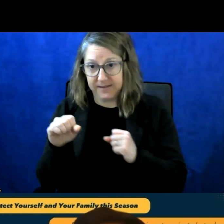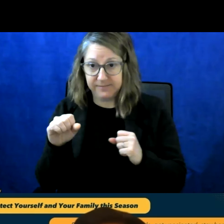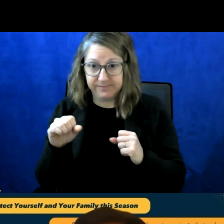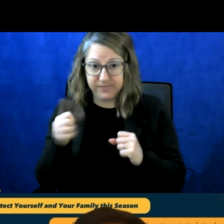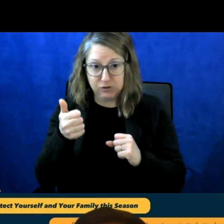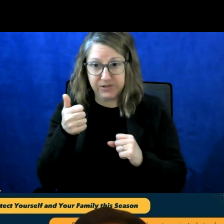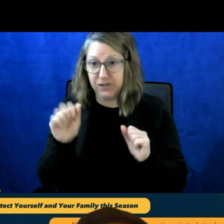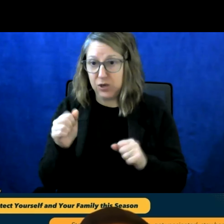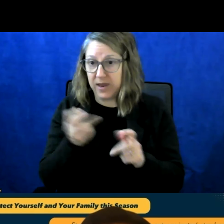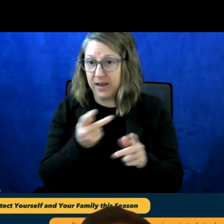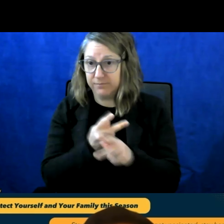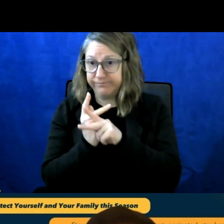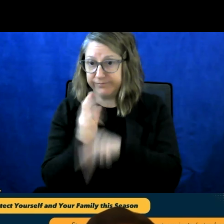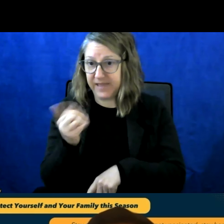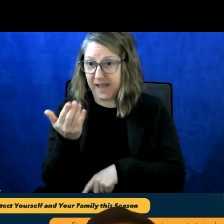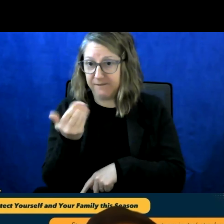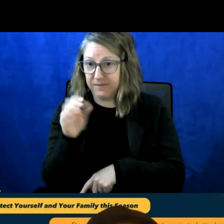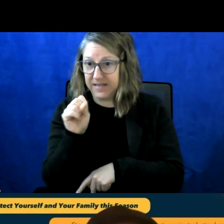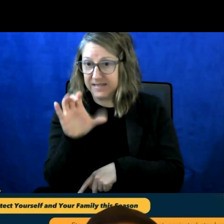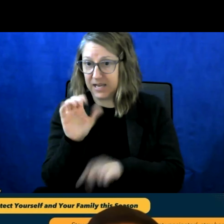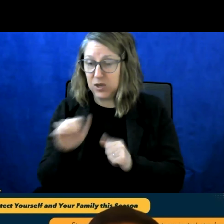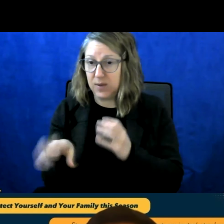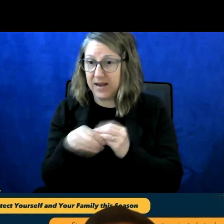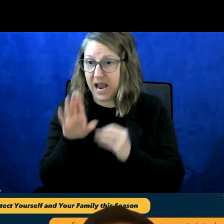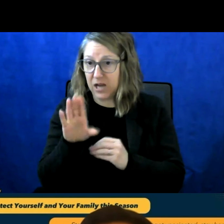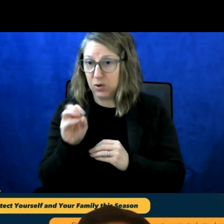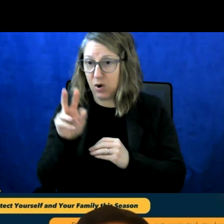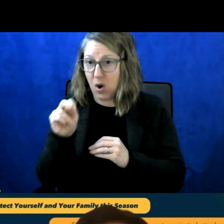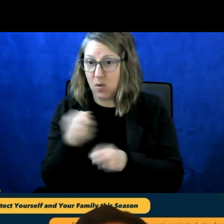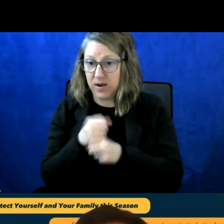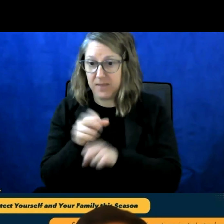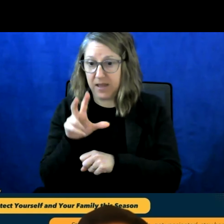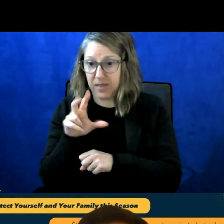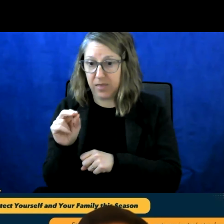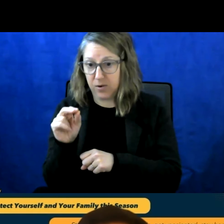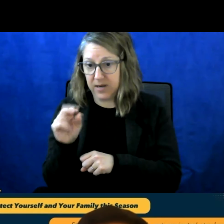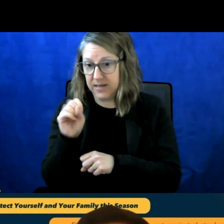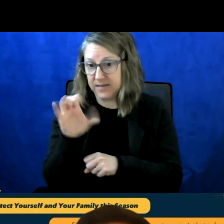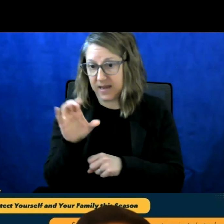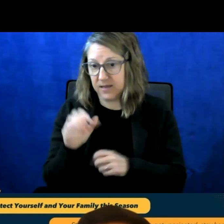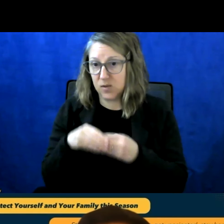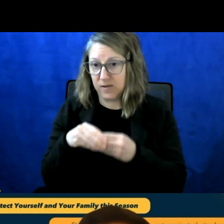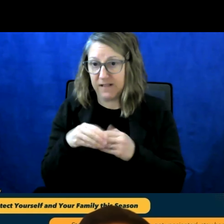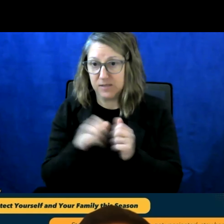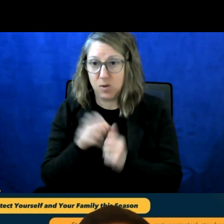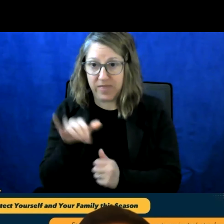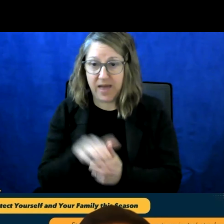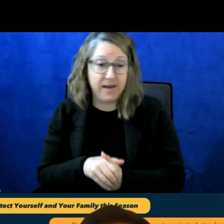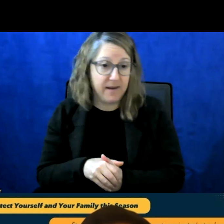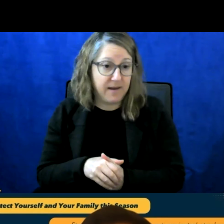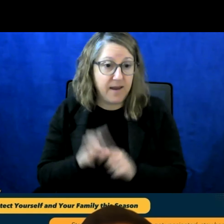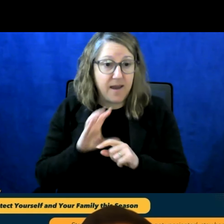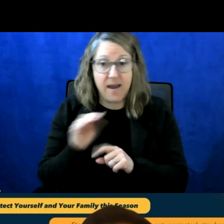15-second. You can add your own 15 and make a 30-second if you run 30-second spot. So there's flexibility with that spot as well. And also